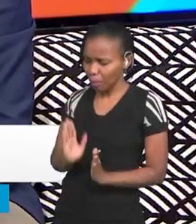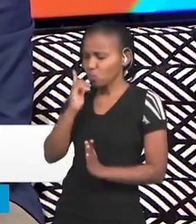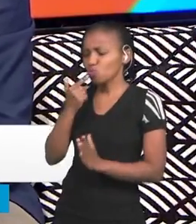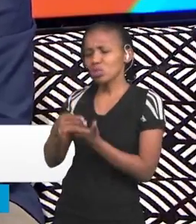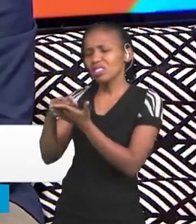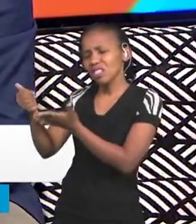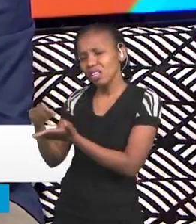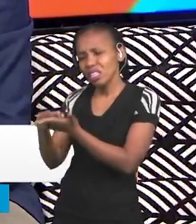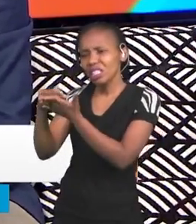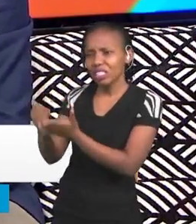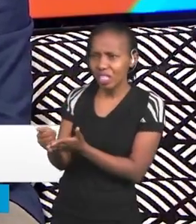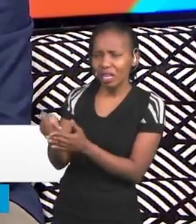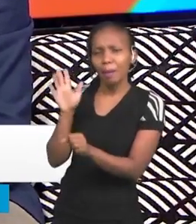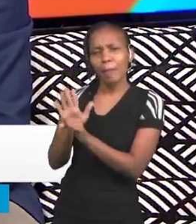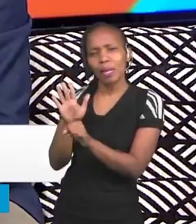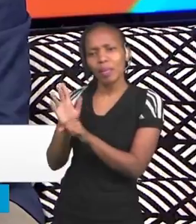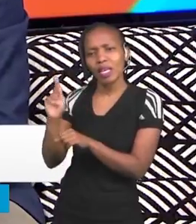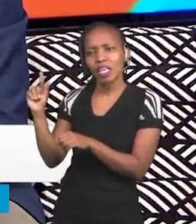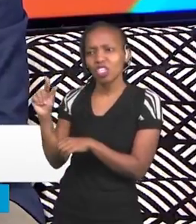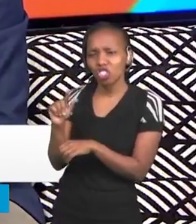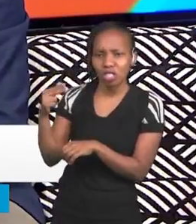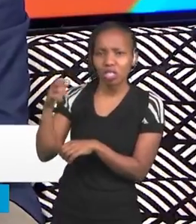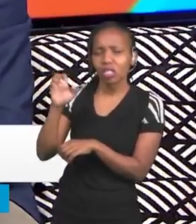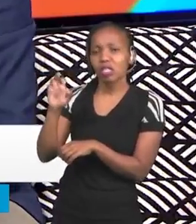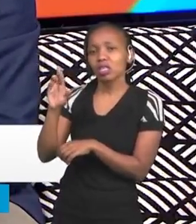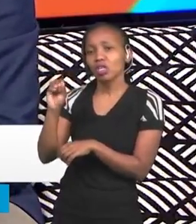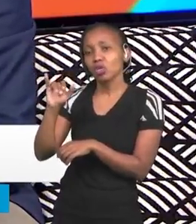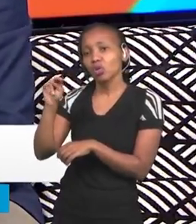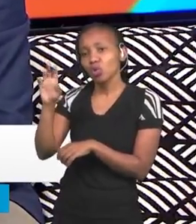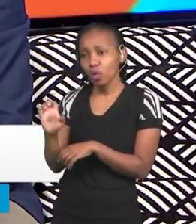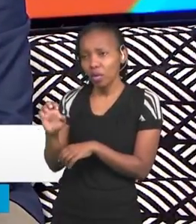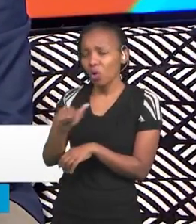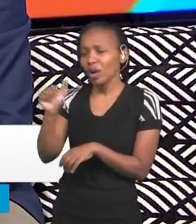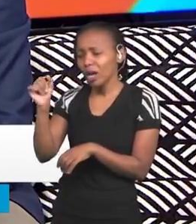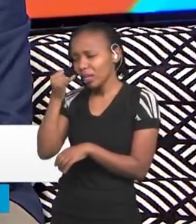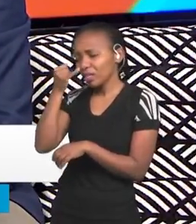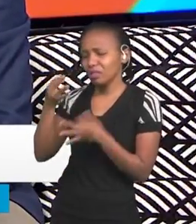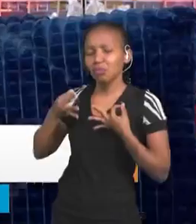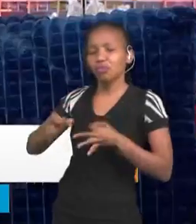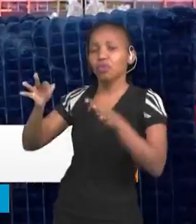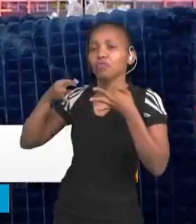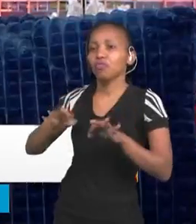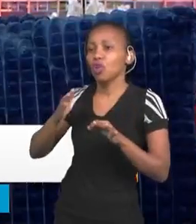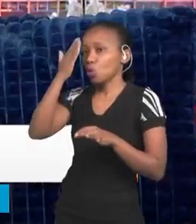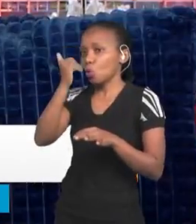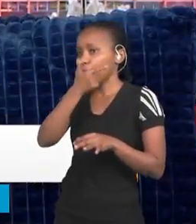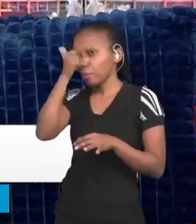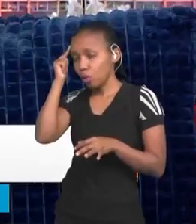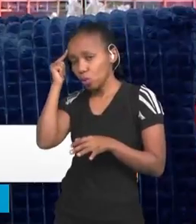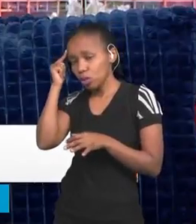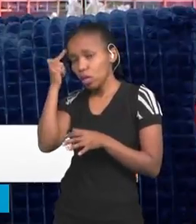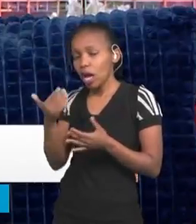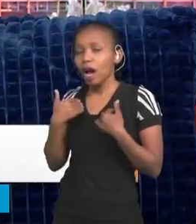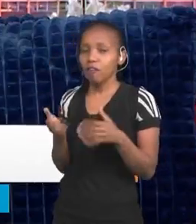supplying kilos of heroin, cocaine, mm-hmm. just goes caught free because there's connection within